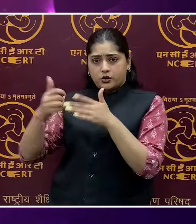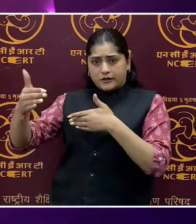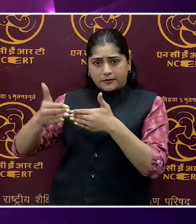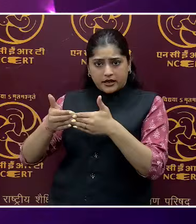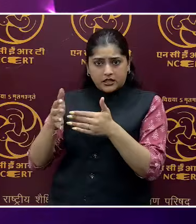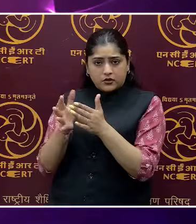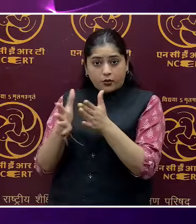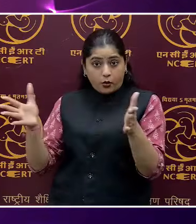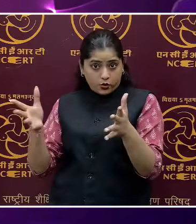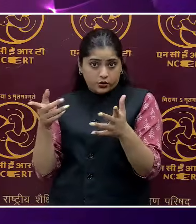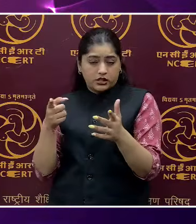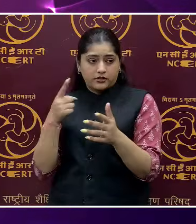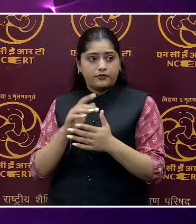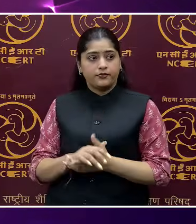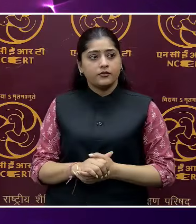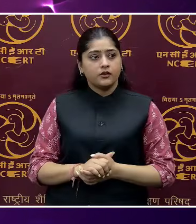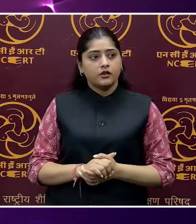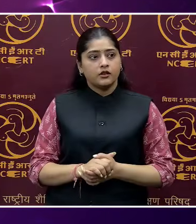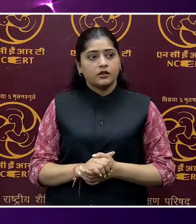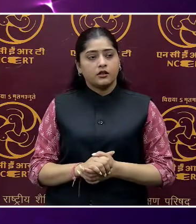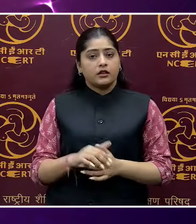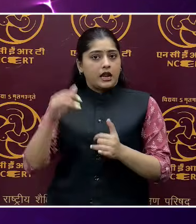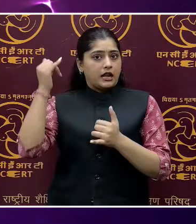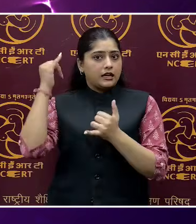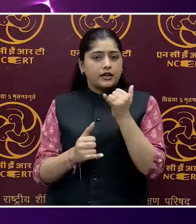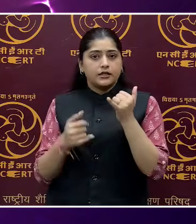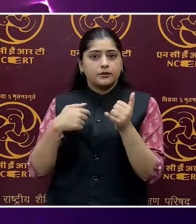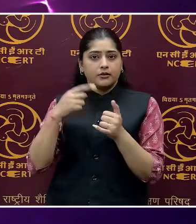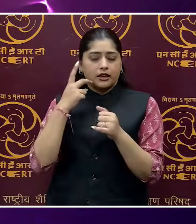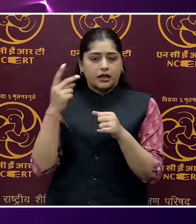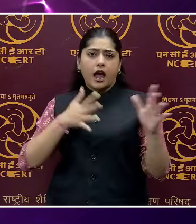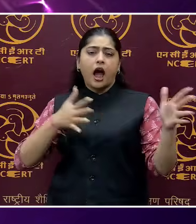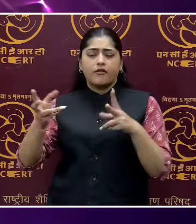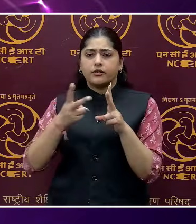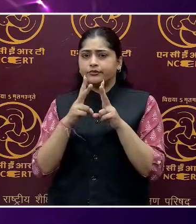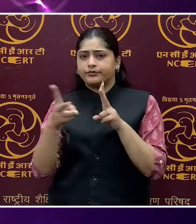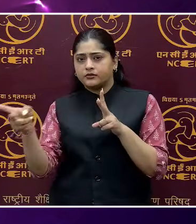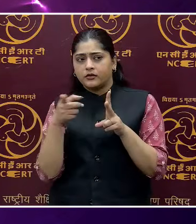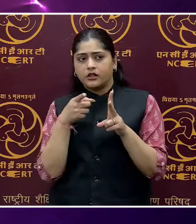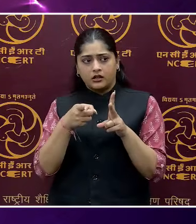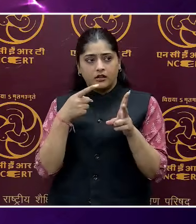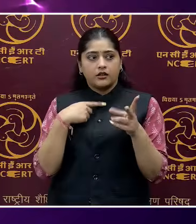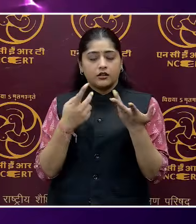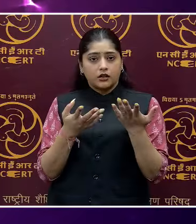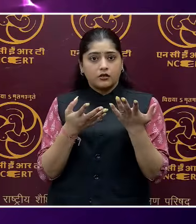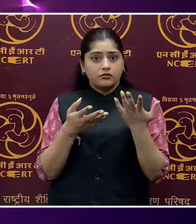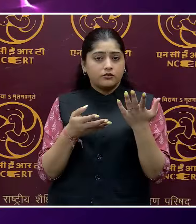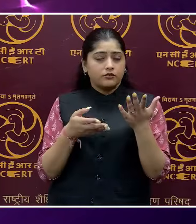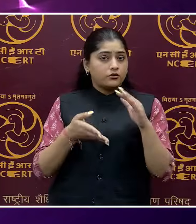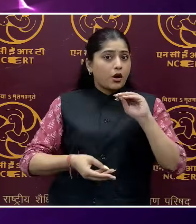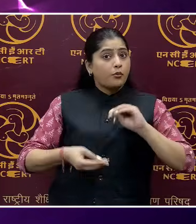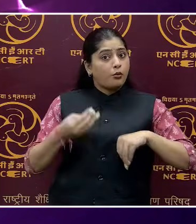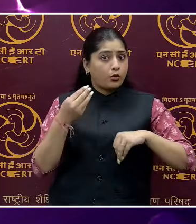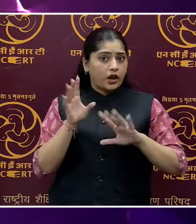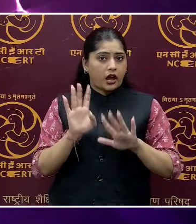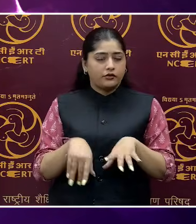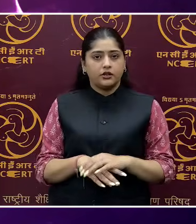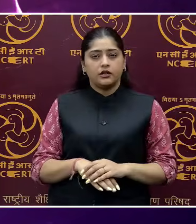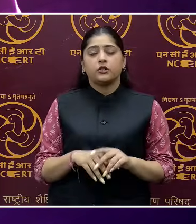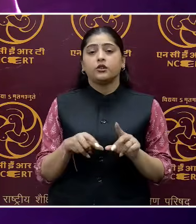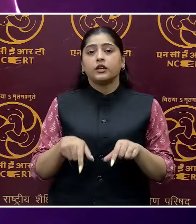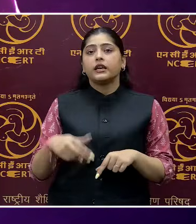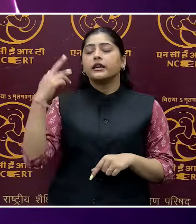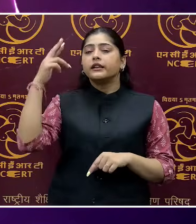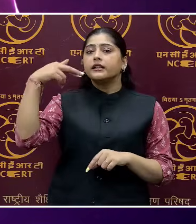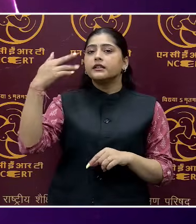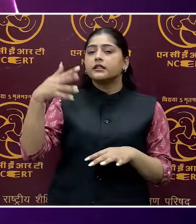liquid gas. And at the last, in the gases, intermolecular space is very high. So, this is the main reason the